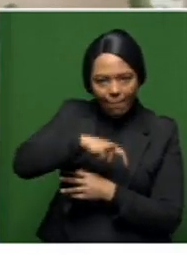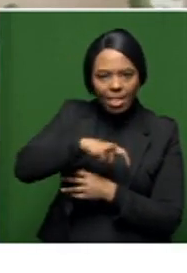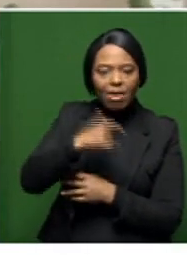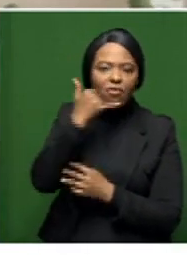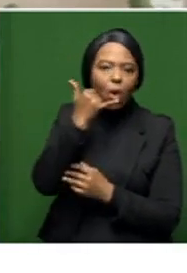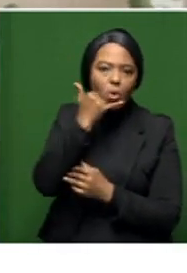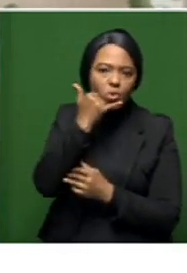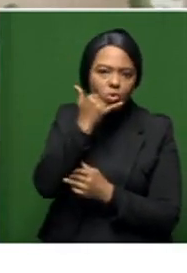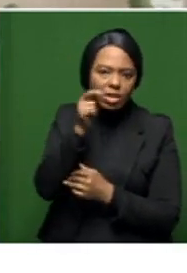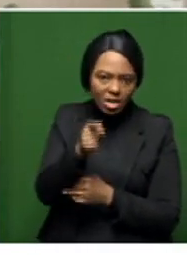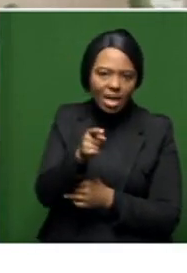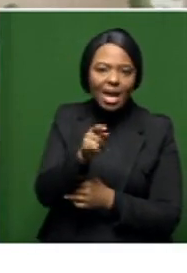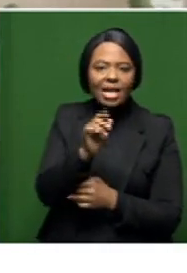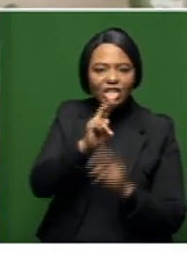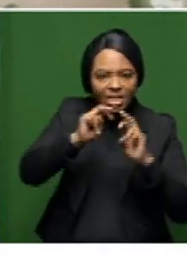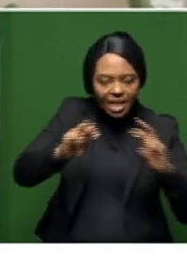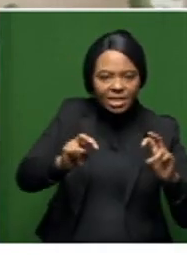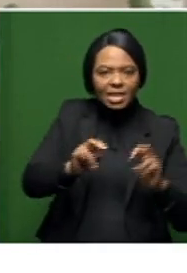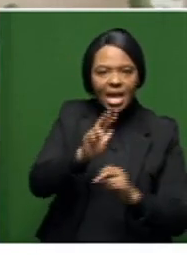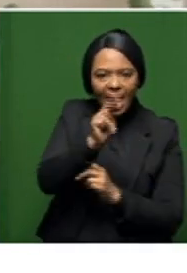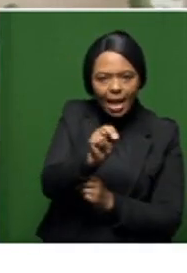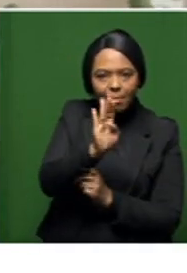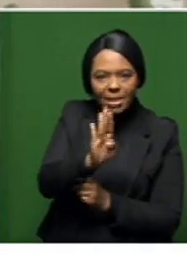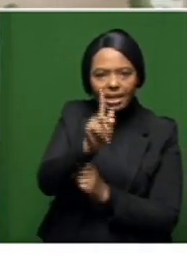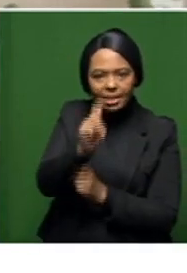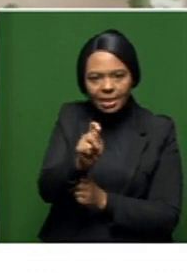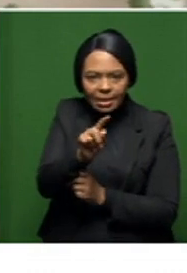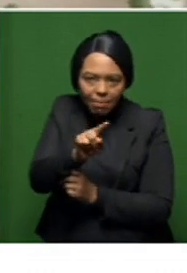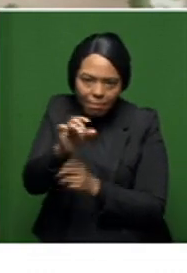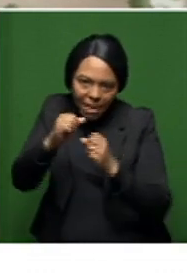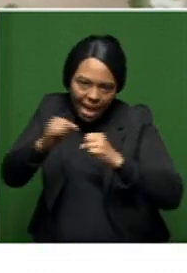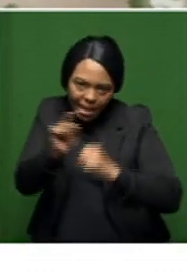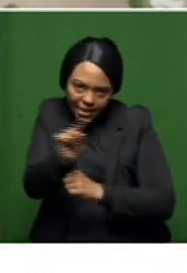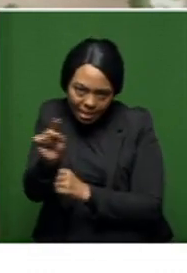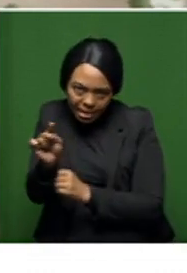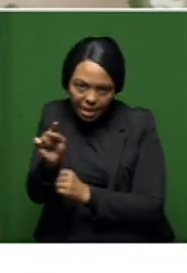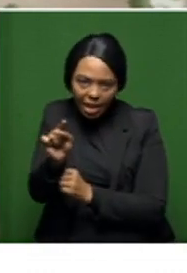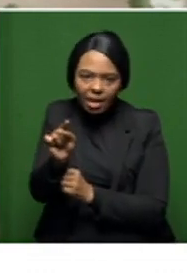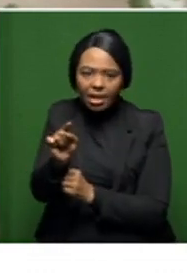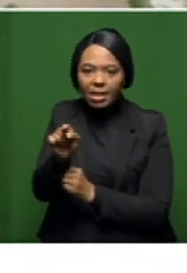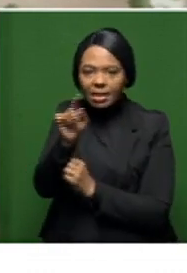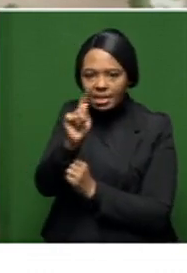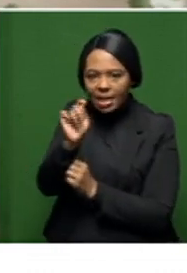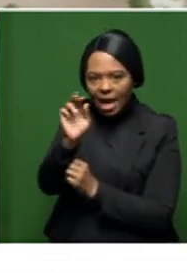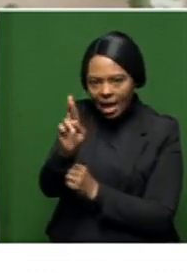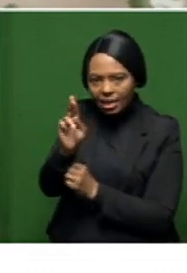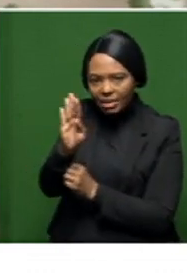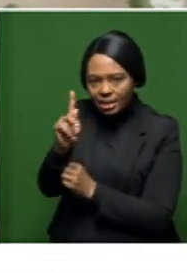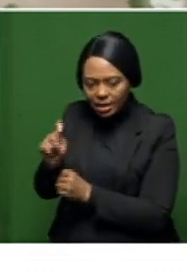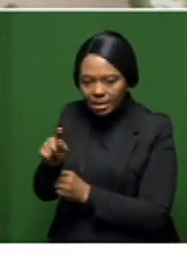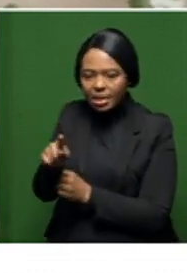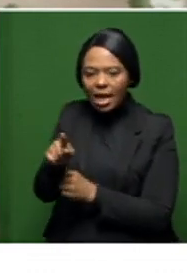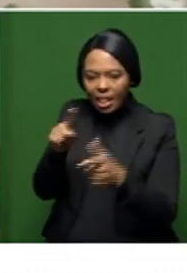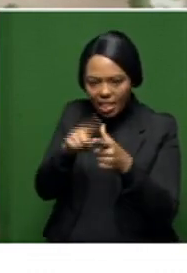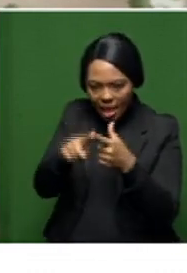and then searching NBT Prep, which is NBT space PREP, using the search in the App Store. And then